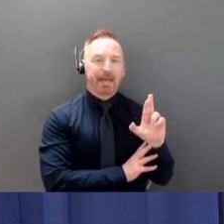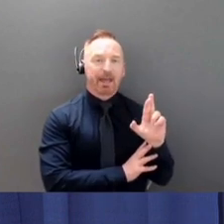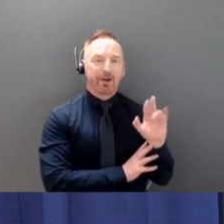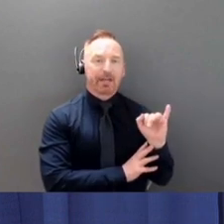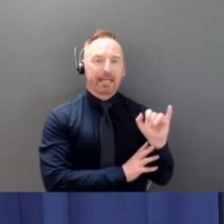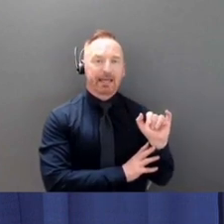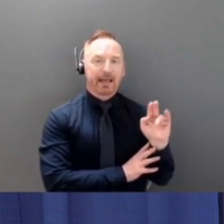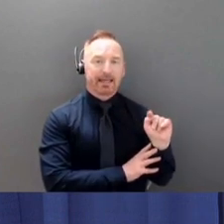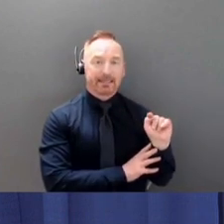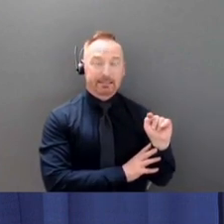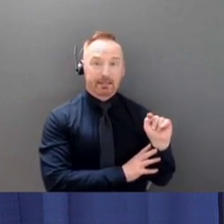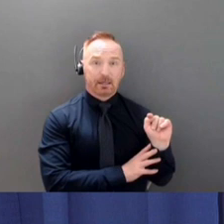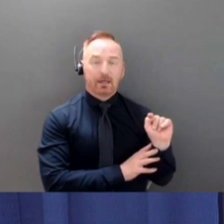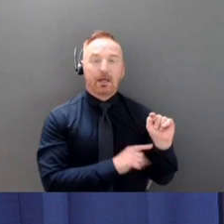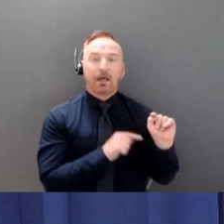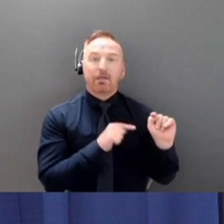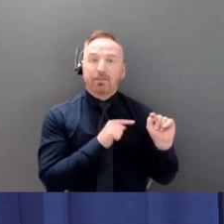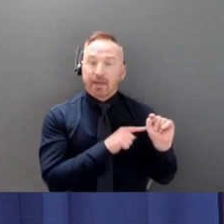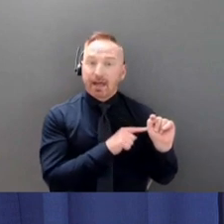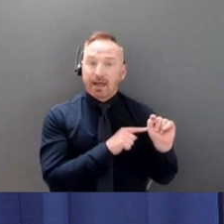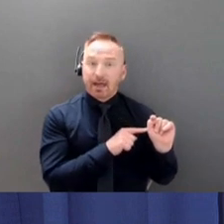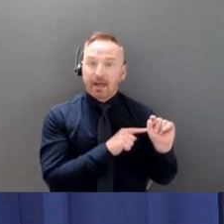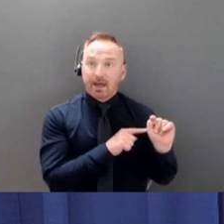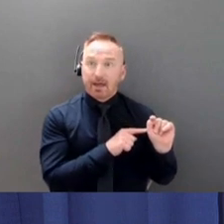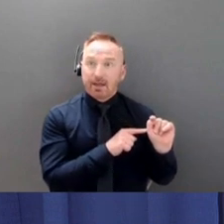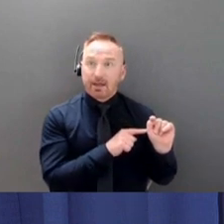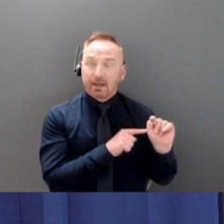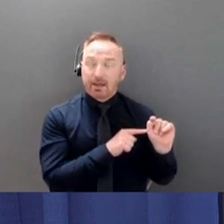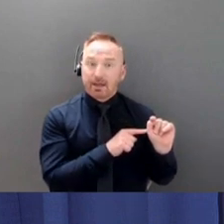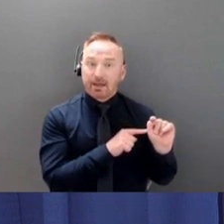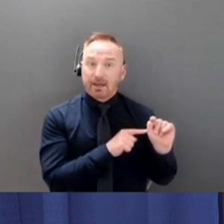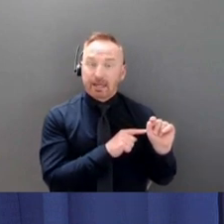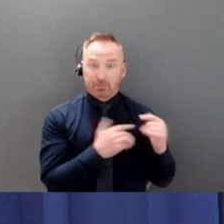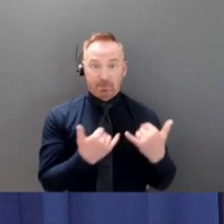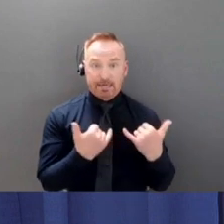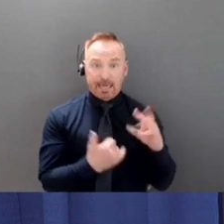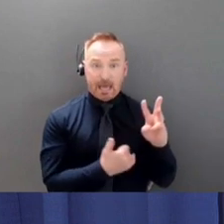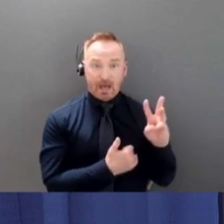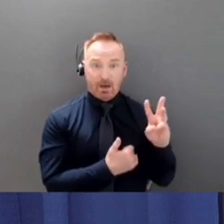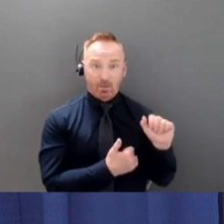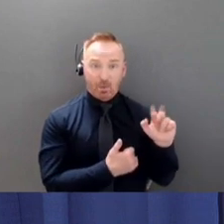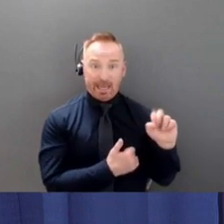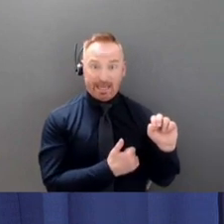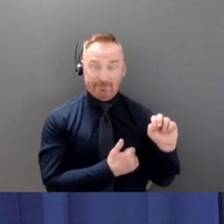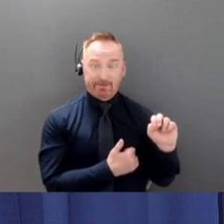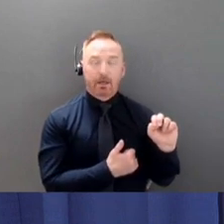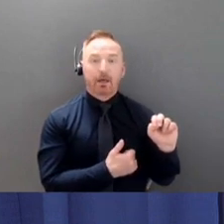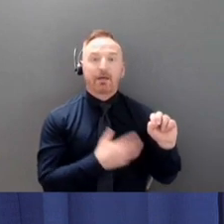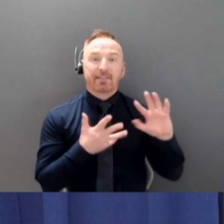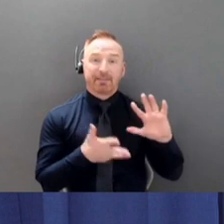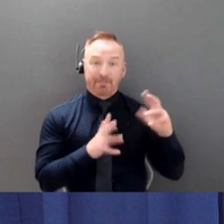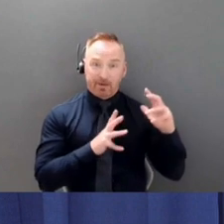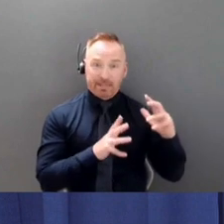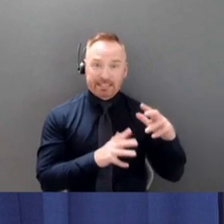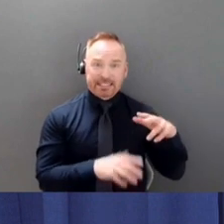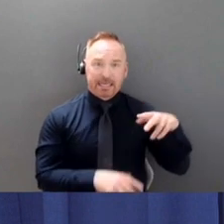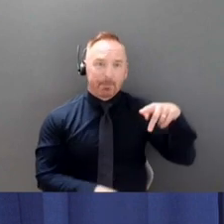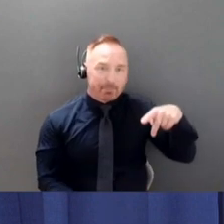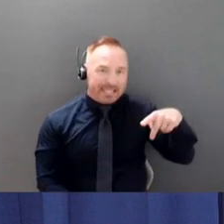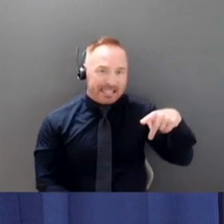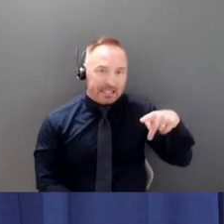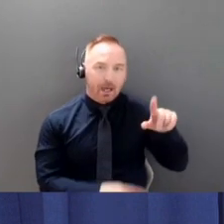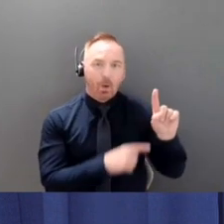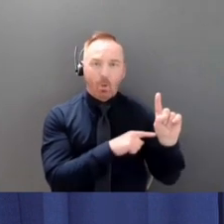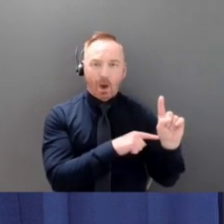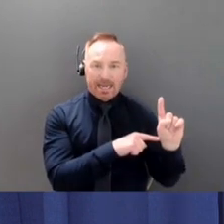before, this wave is clearly being driven by a variant, the P1 variant, and there just is no room